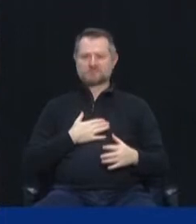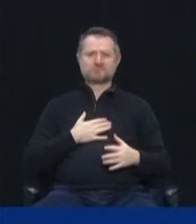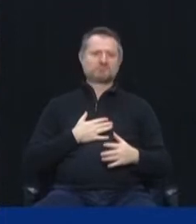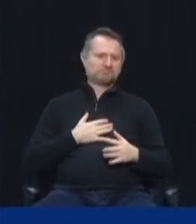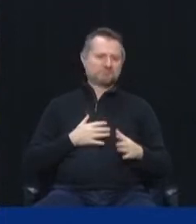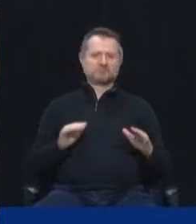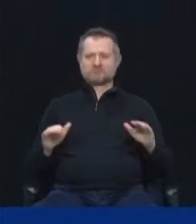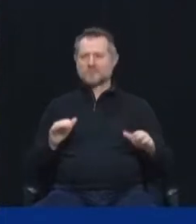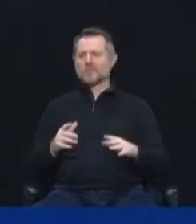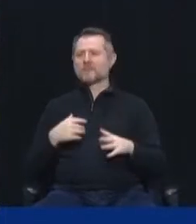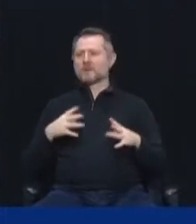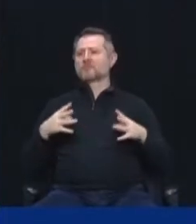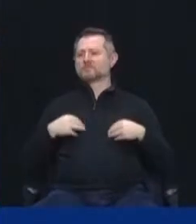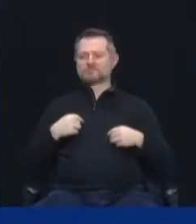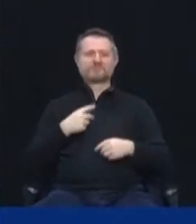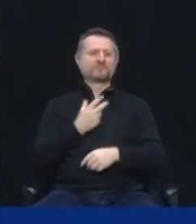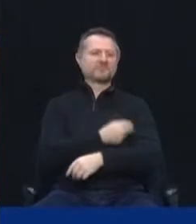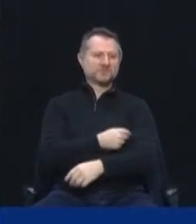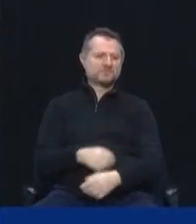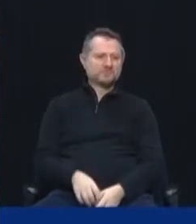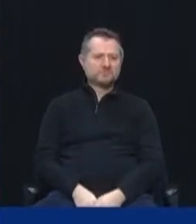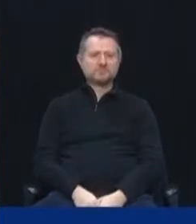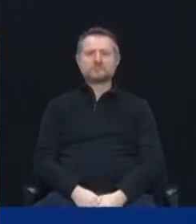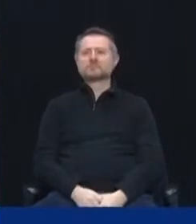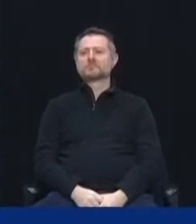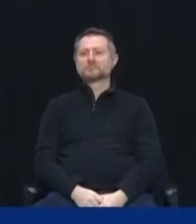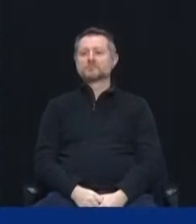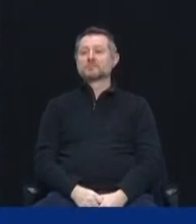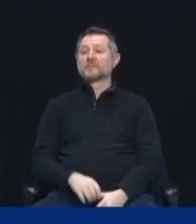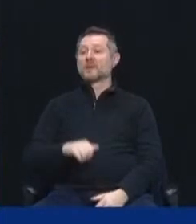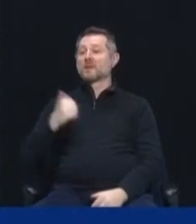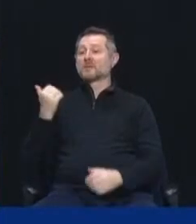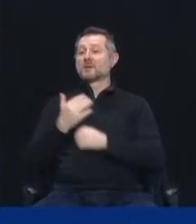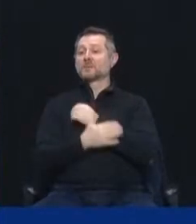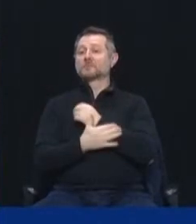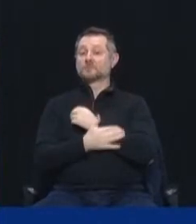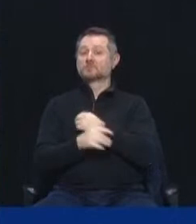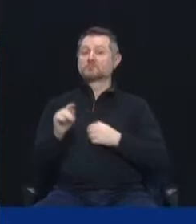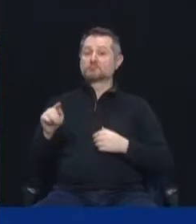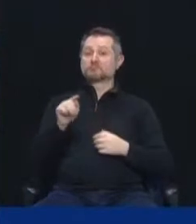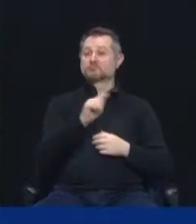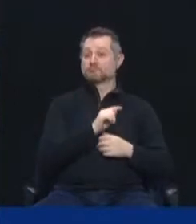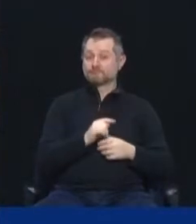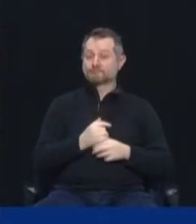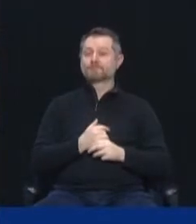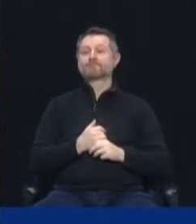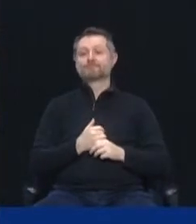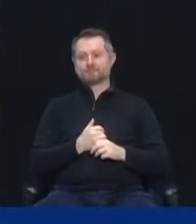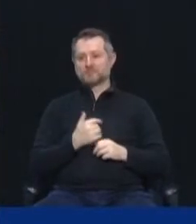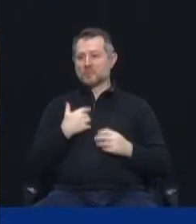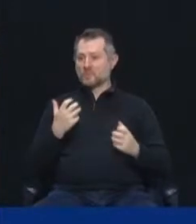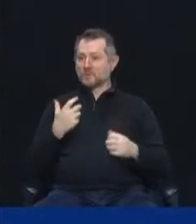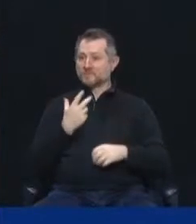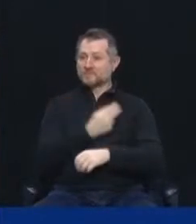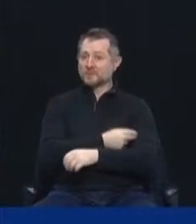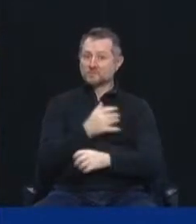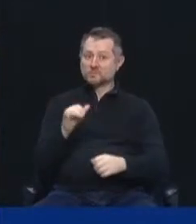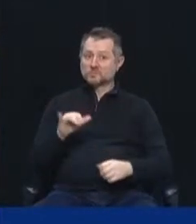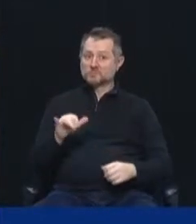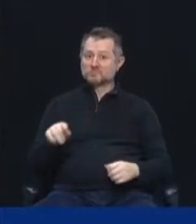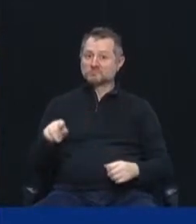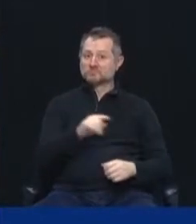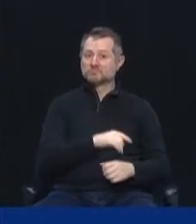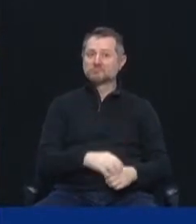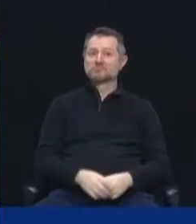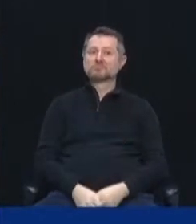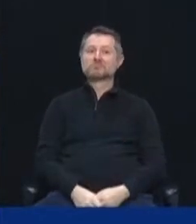get vaccinated. Many other countries wanted to be vaccinated. They wanted to be